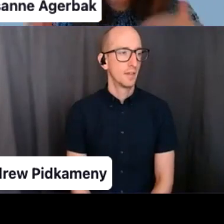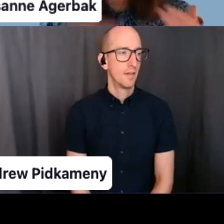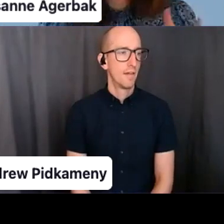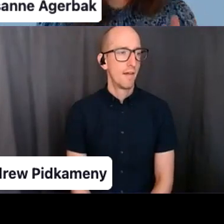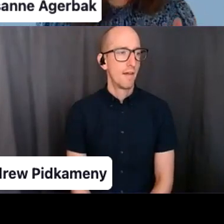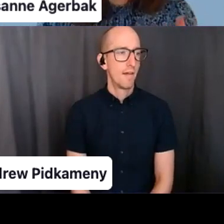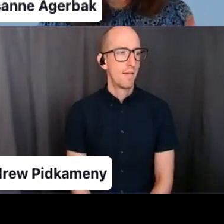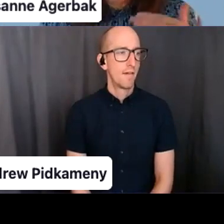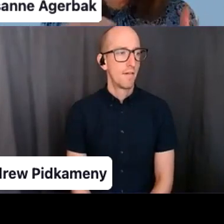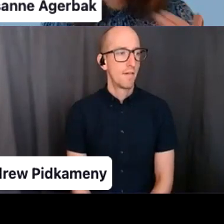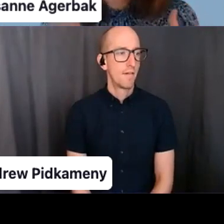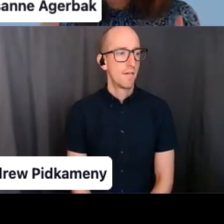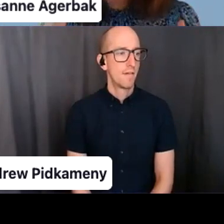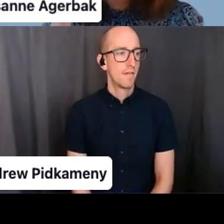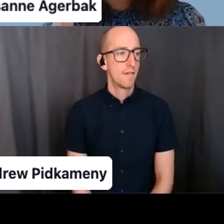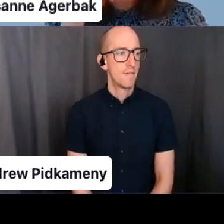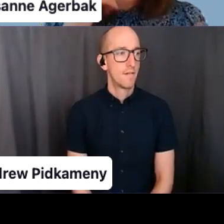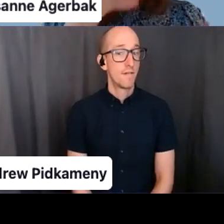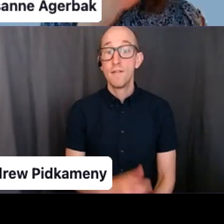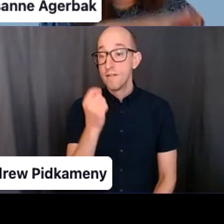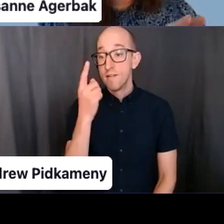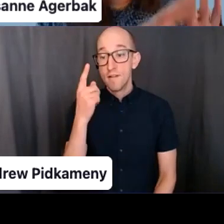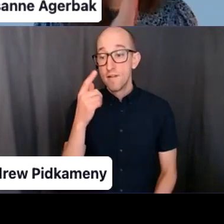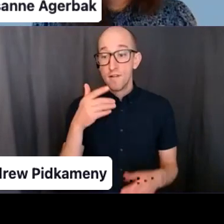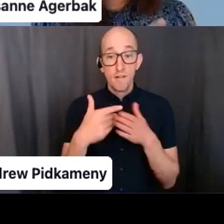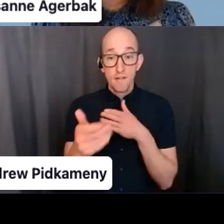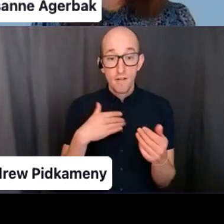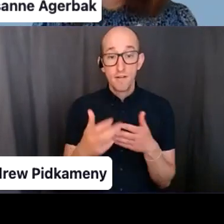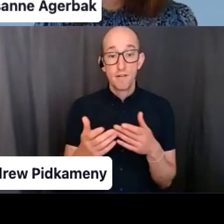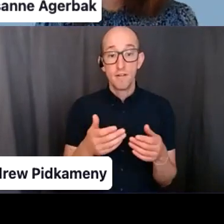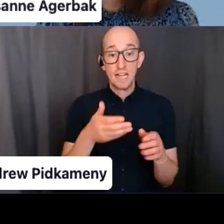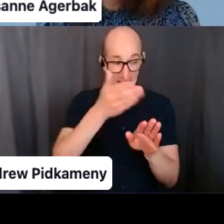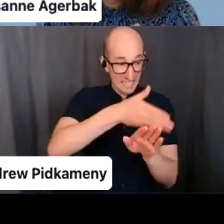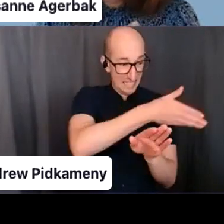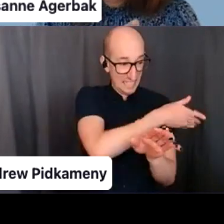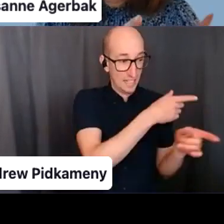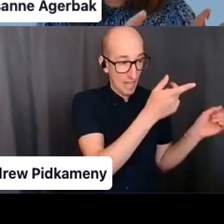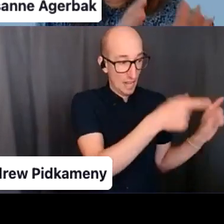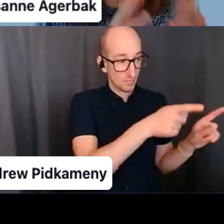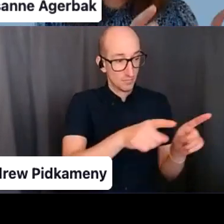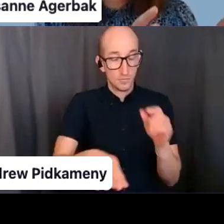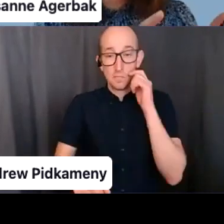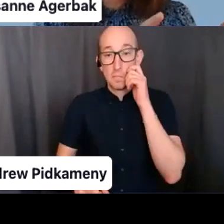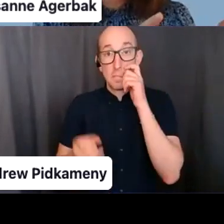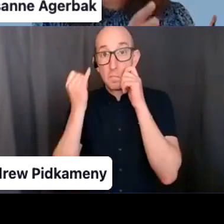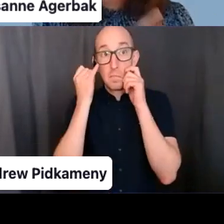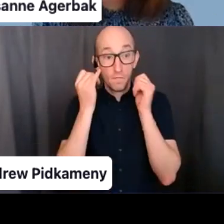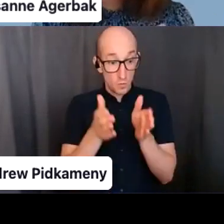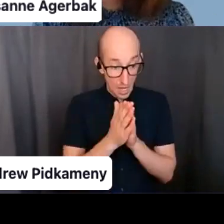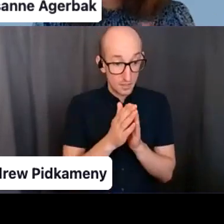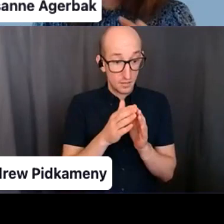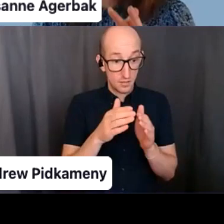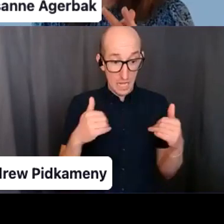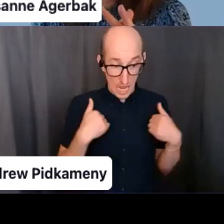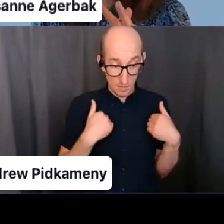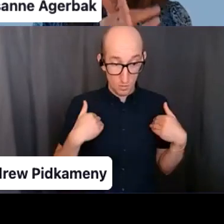But regardless of the progression of events, if you're asking for an animal to be